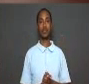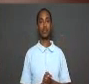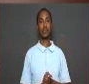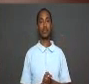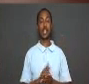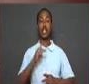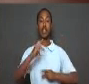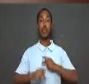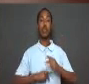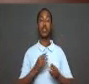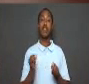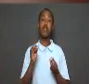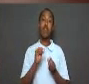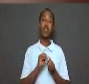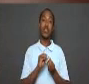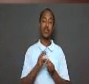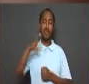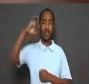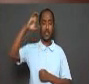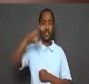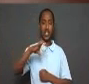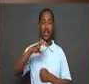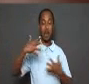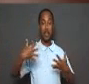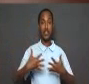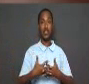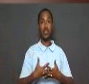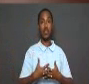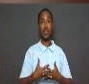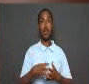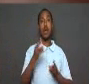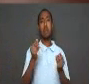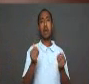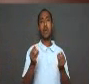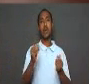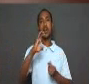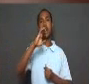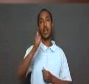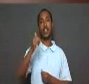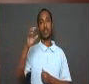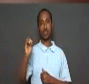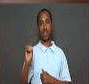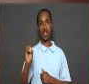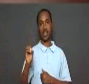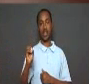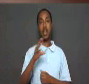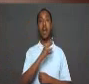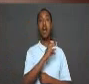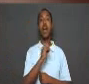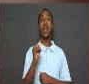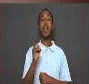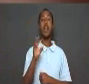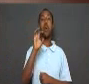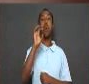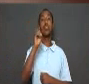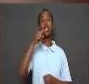The process involves forcing a mixture of powdered calcium oxide and